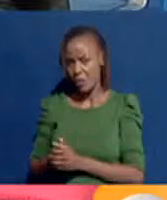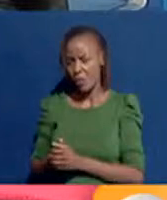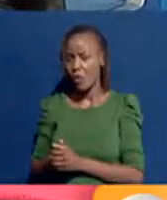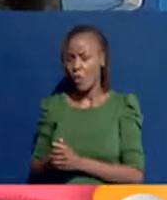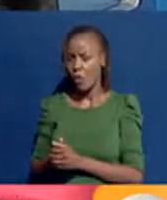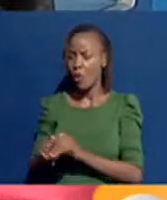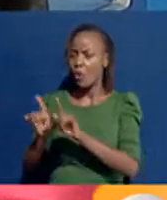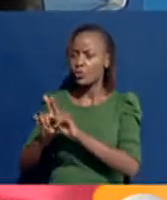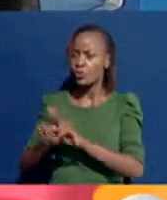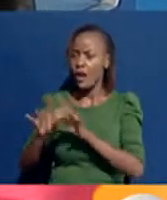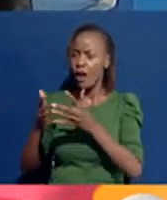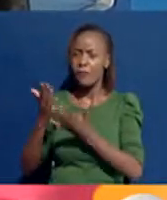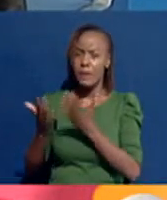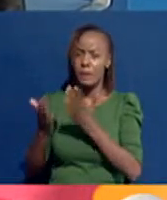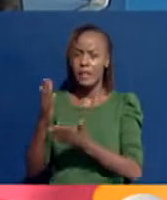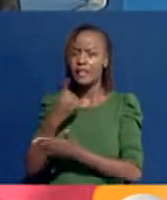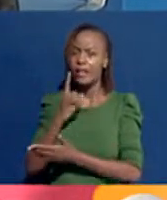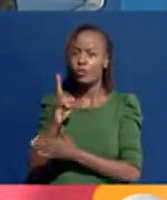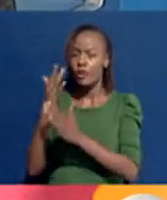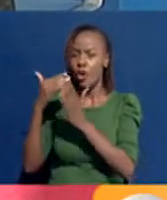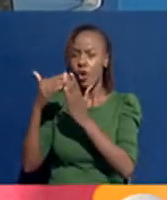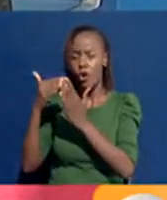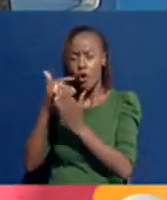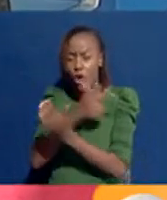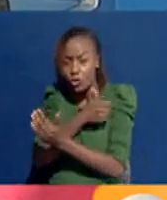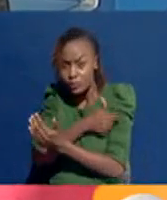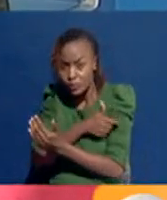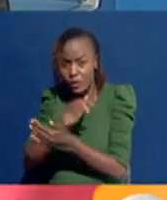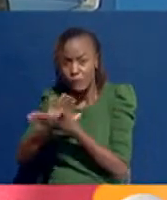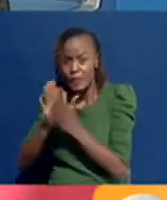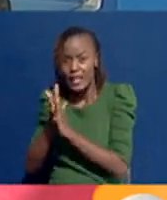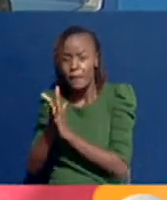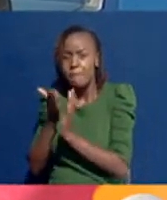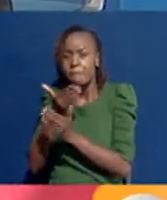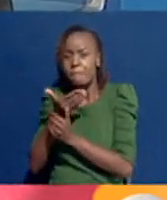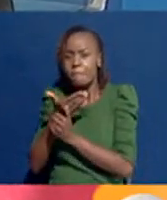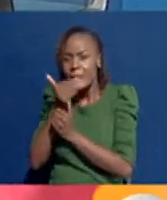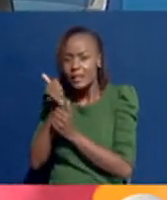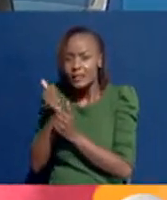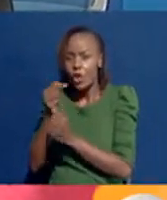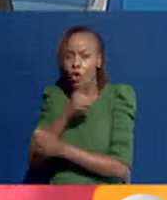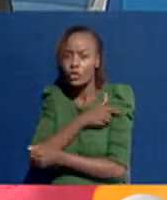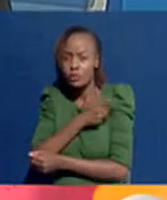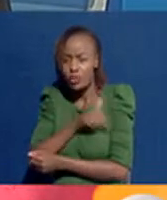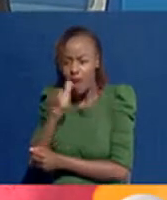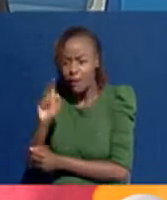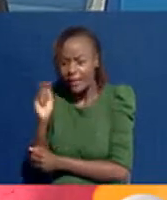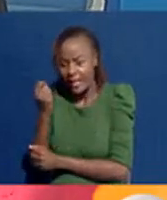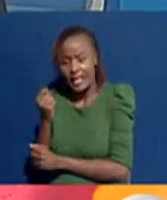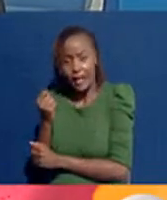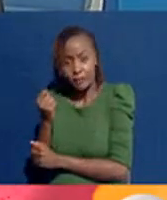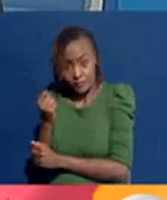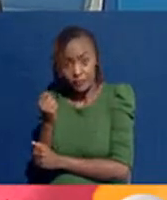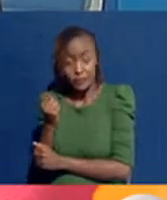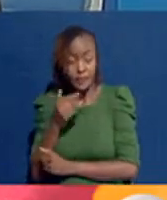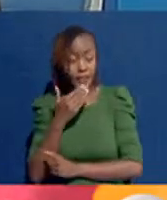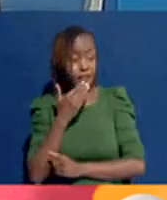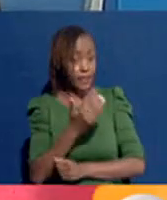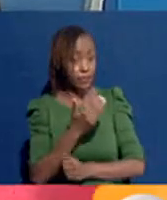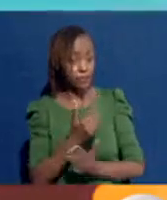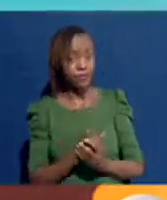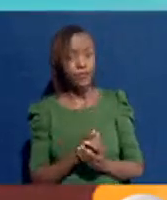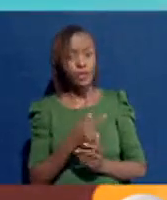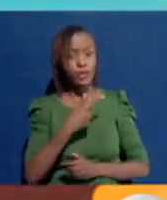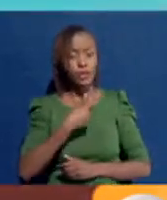know, the Nairobi Hospital and indeed Kenya becomes the center of choice for Kenyans as well? Well, thank you. One of the things